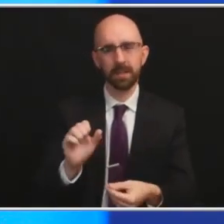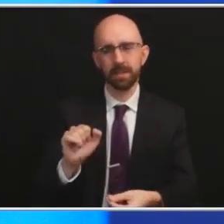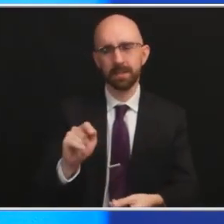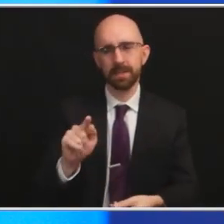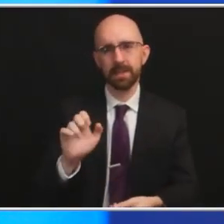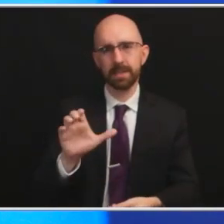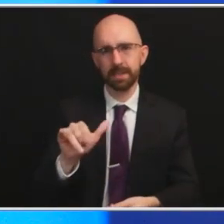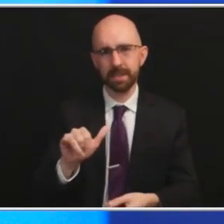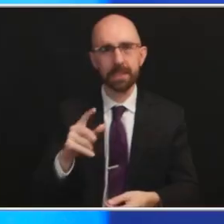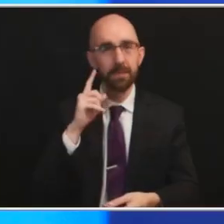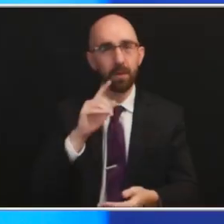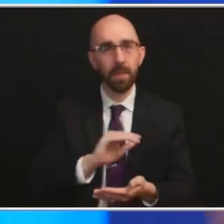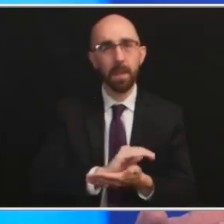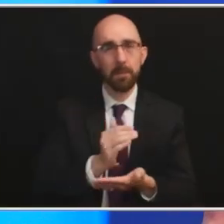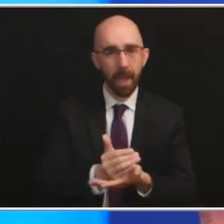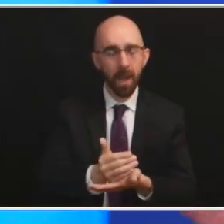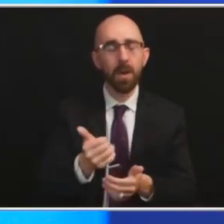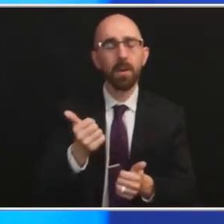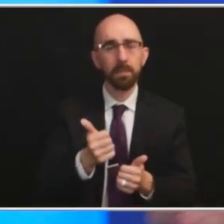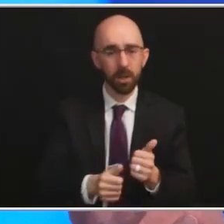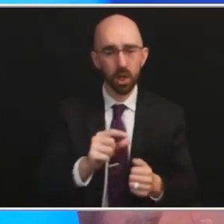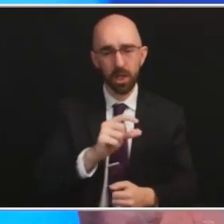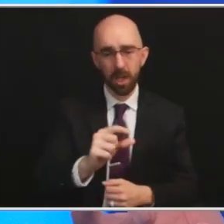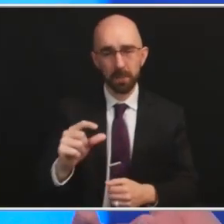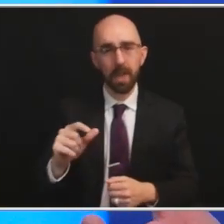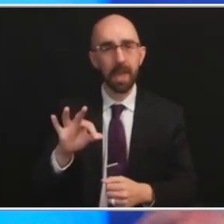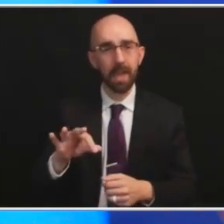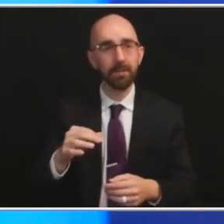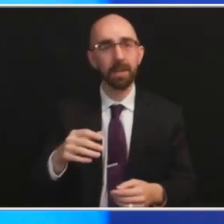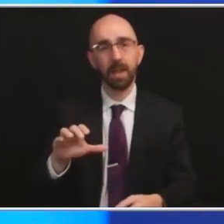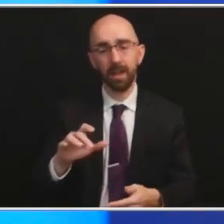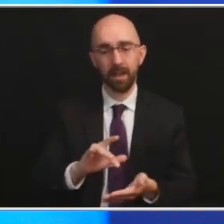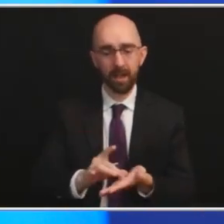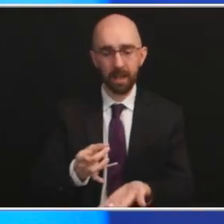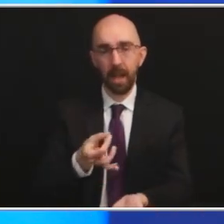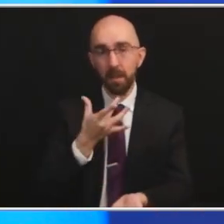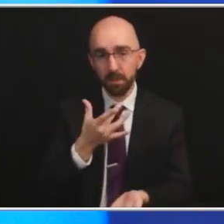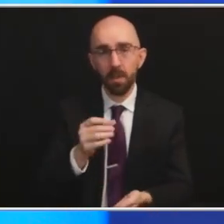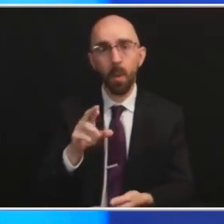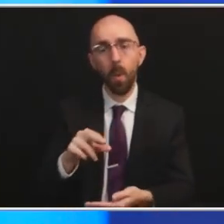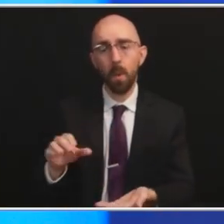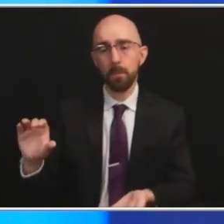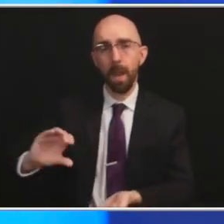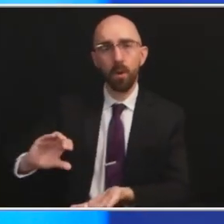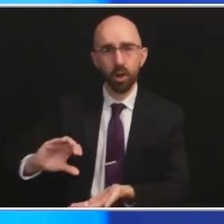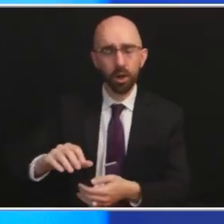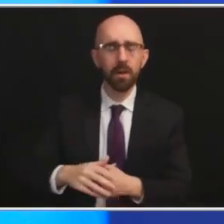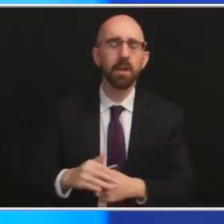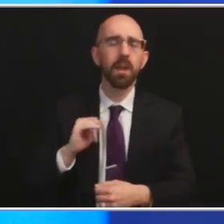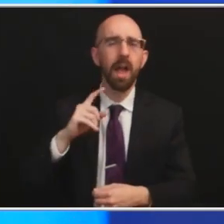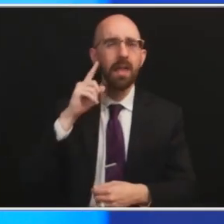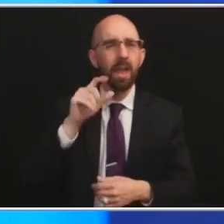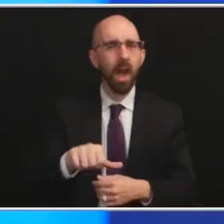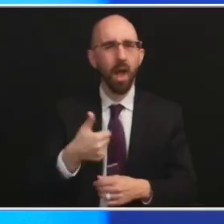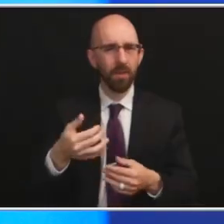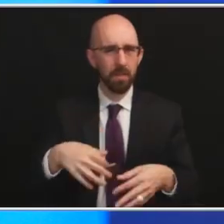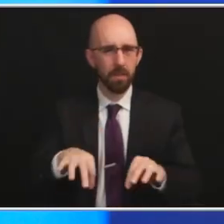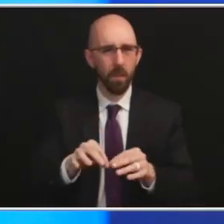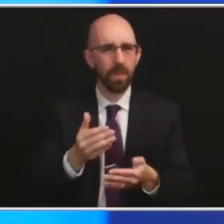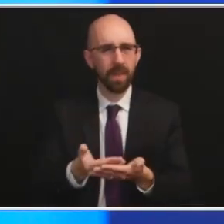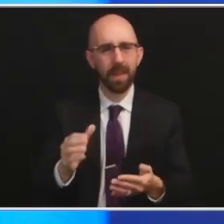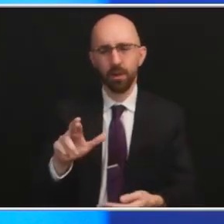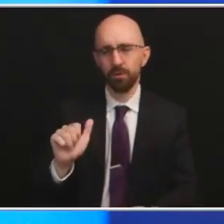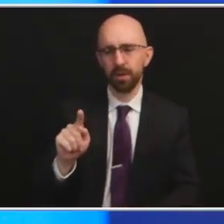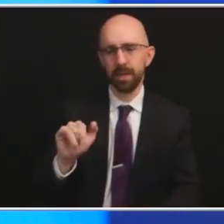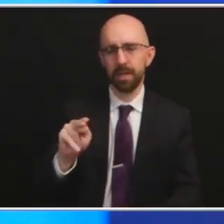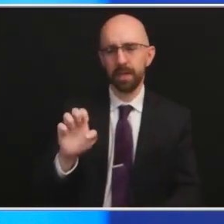dose you're getting per gummy versus if you're taking a capsule or taking a powder. I think the other important thing there is creatine monohydrate